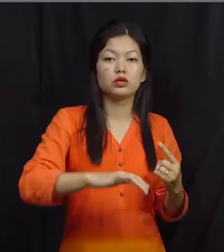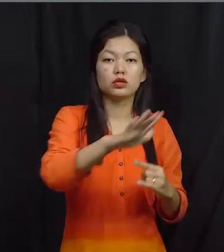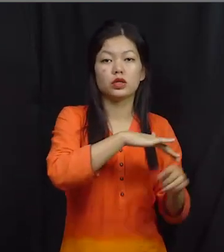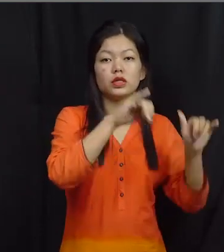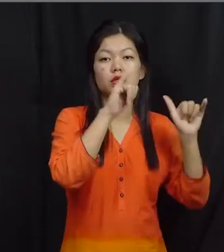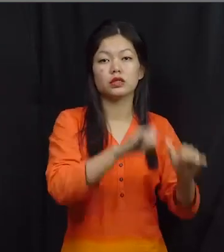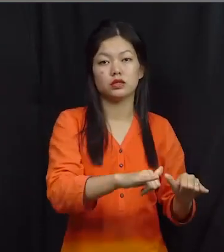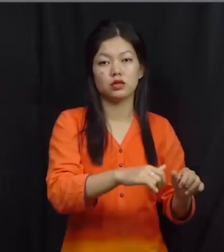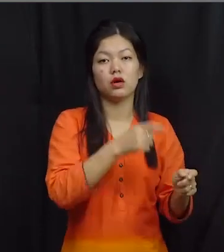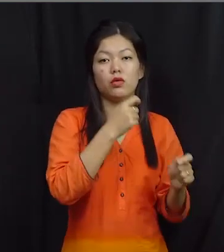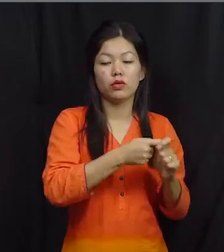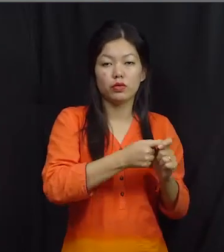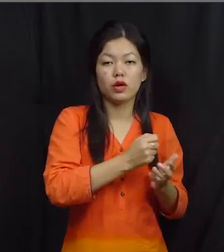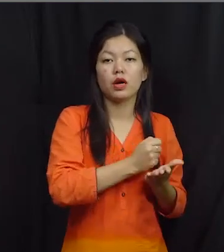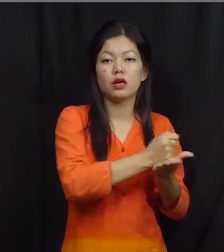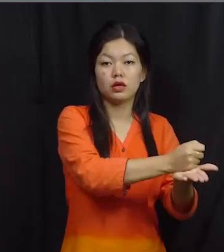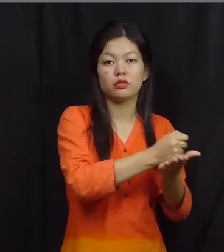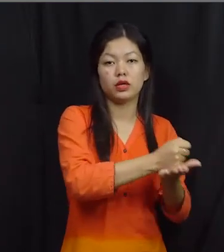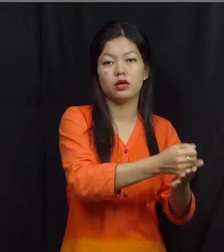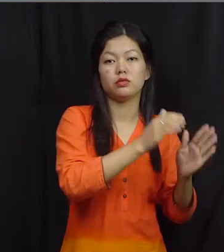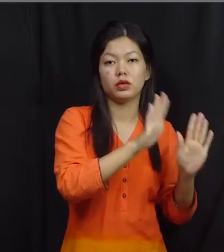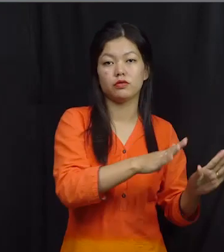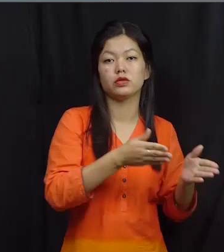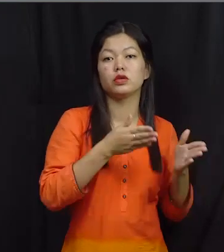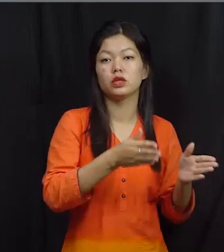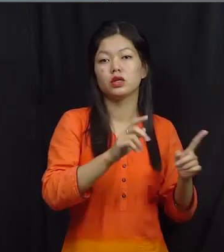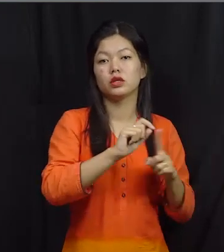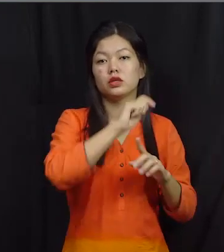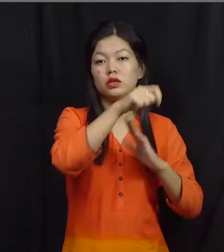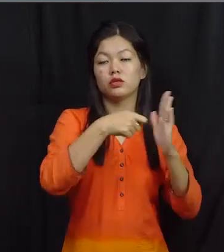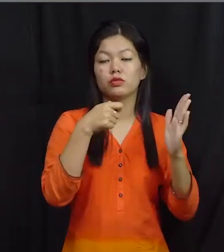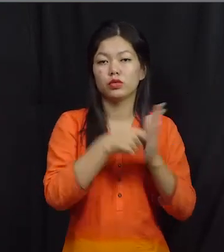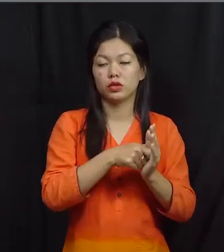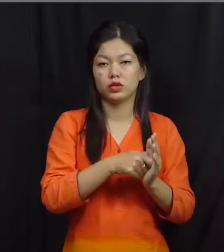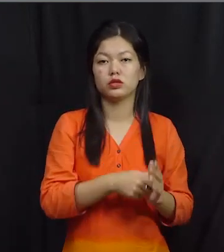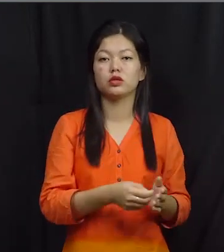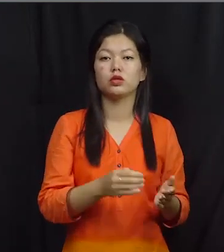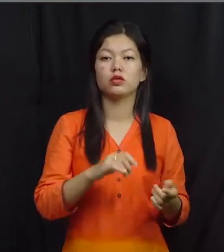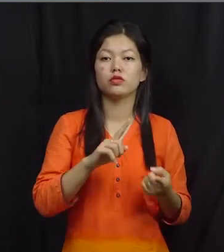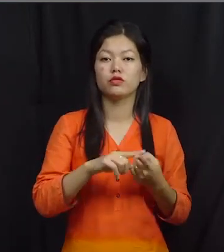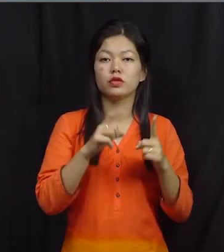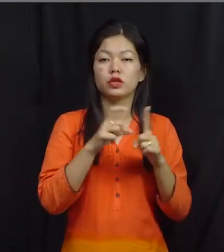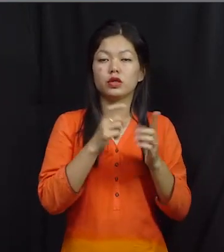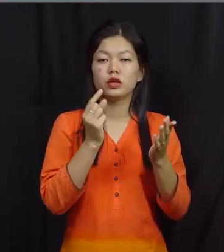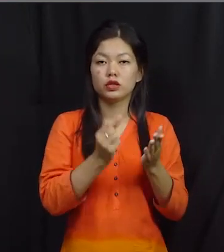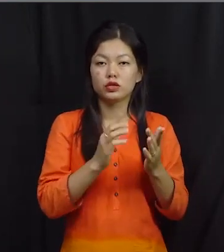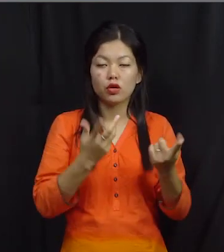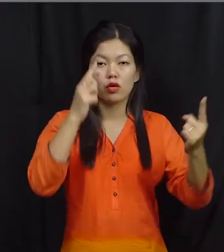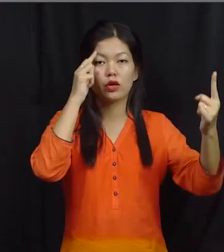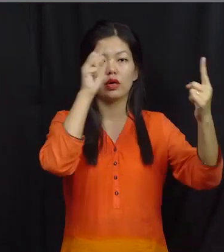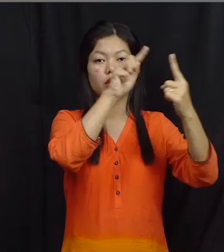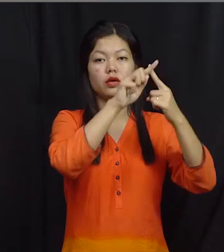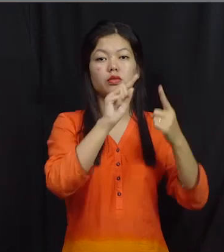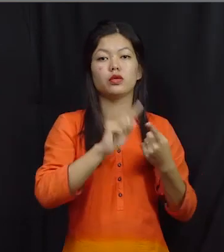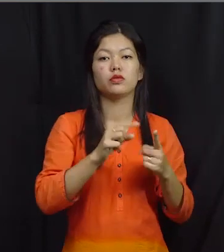education, okay? So the educational system, the policy makers also provide education and knowledge to us with